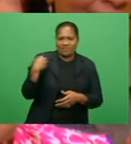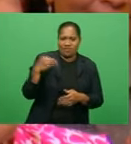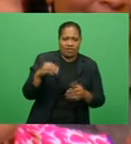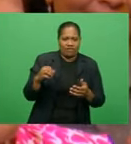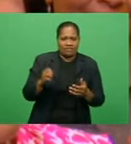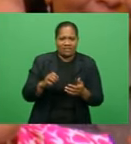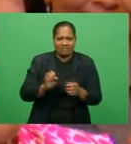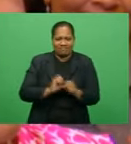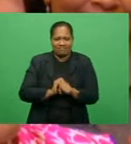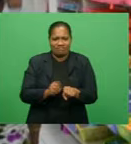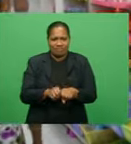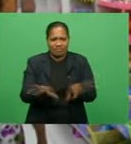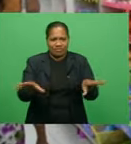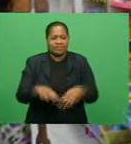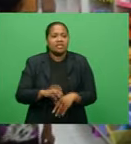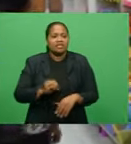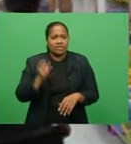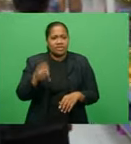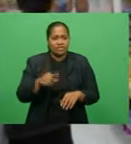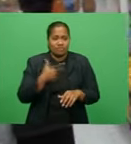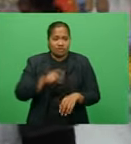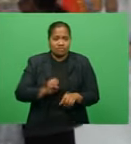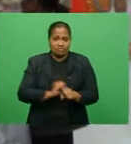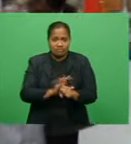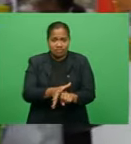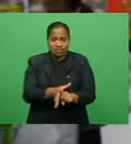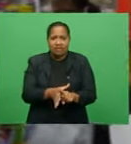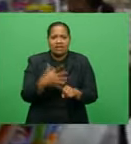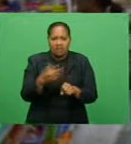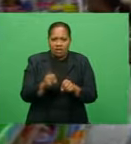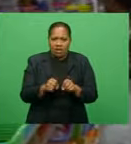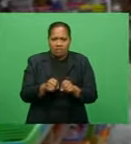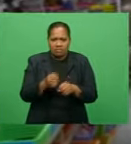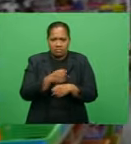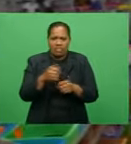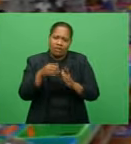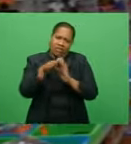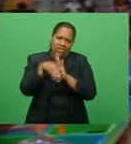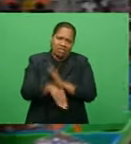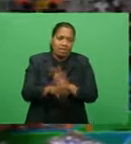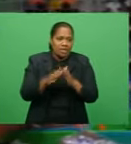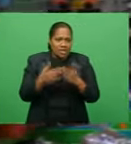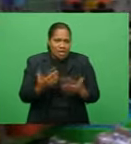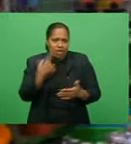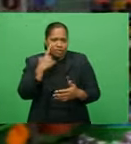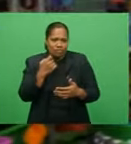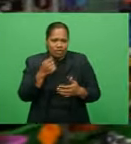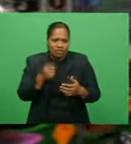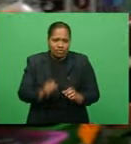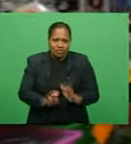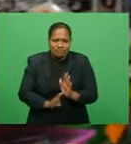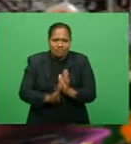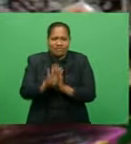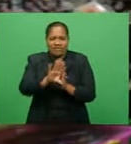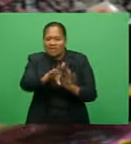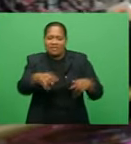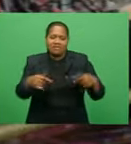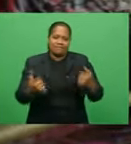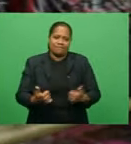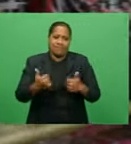of the COVID, our sale was down, but now we are trying to pull it up, and everything is okay. At the moment, it's busy,